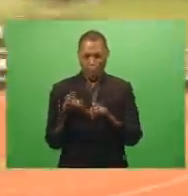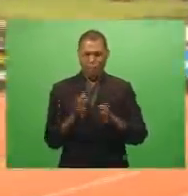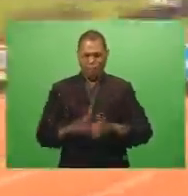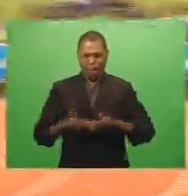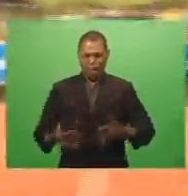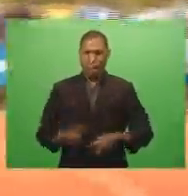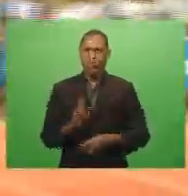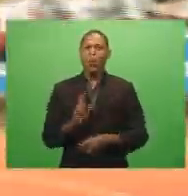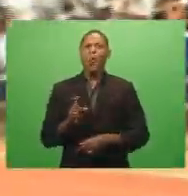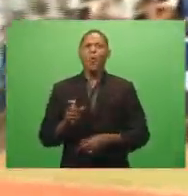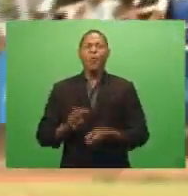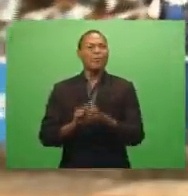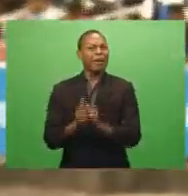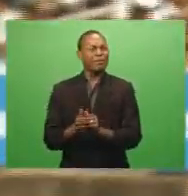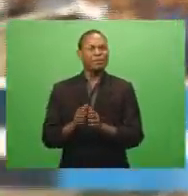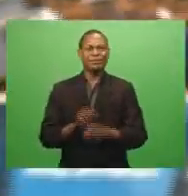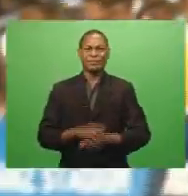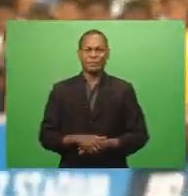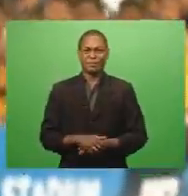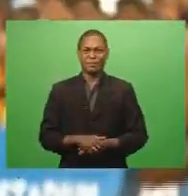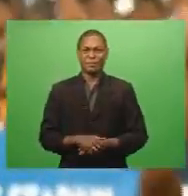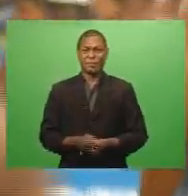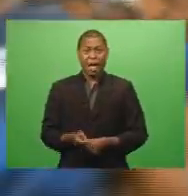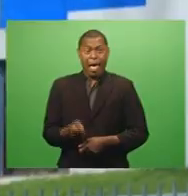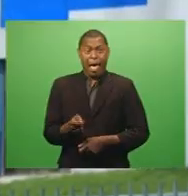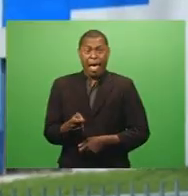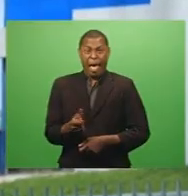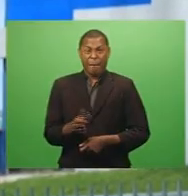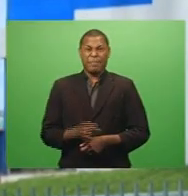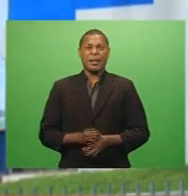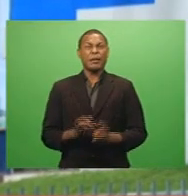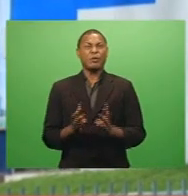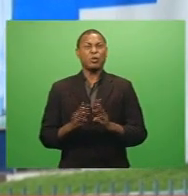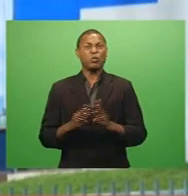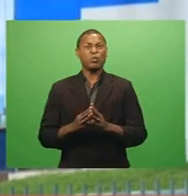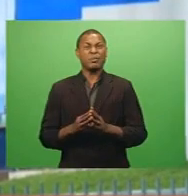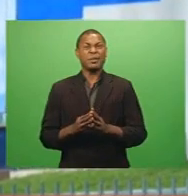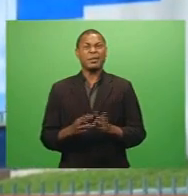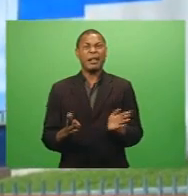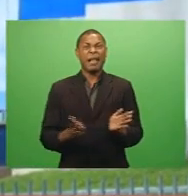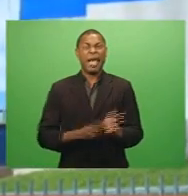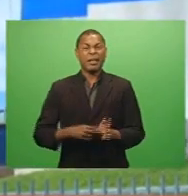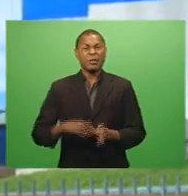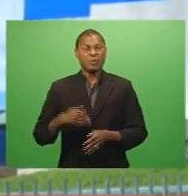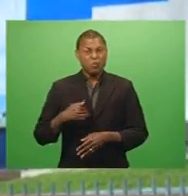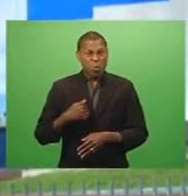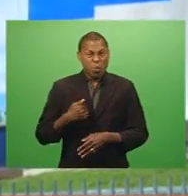finals. After the Triple N, till now,